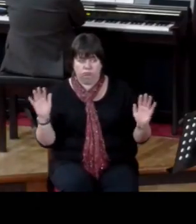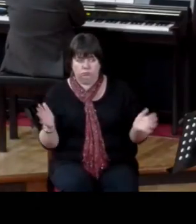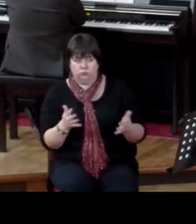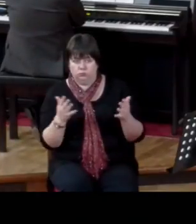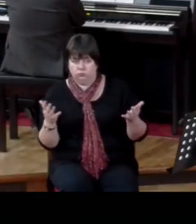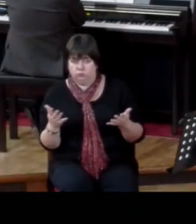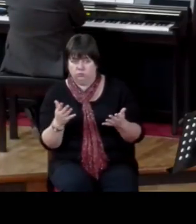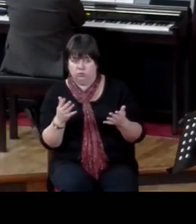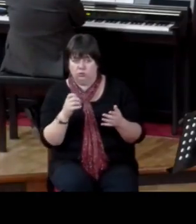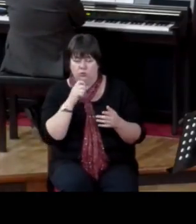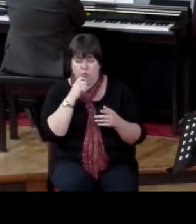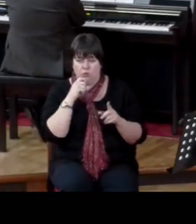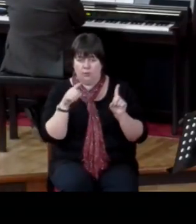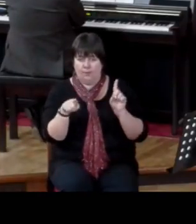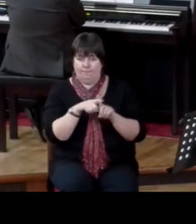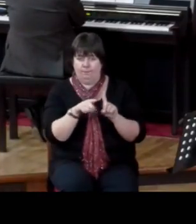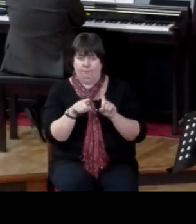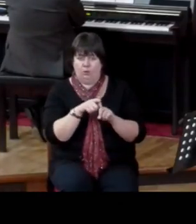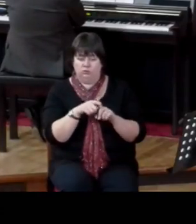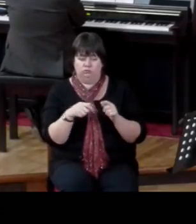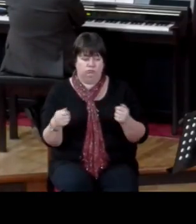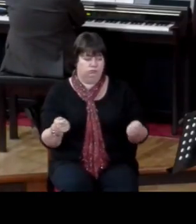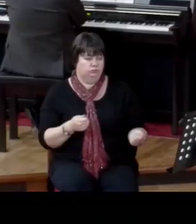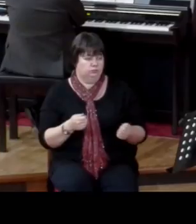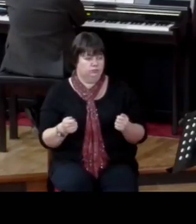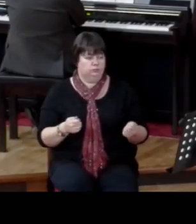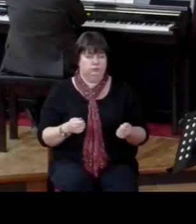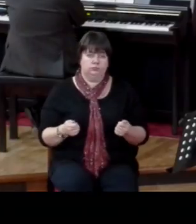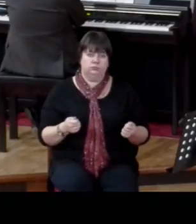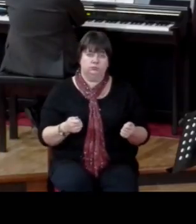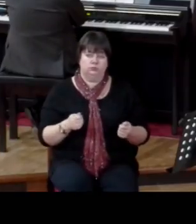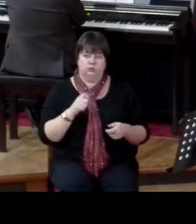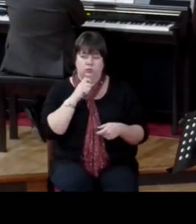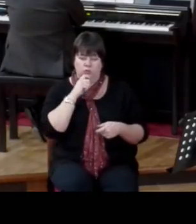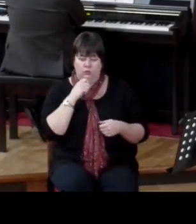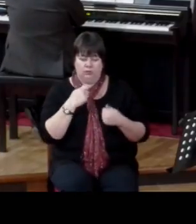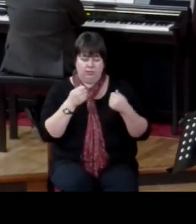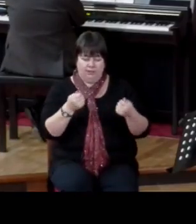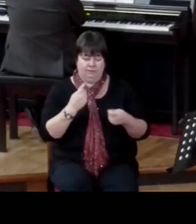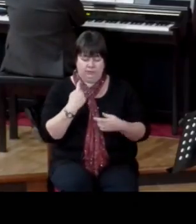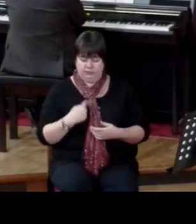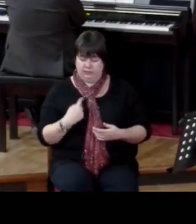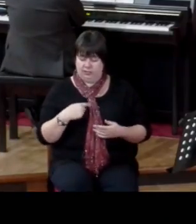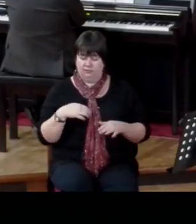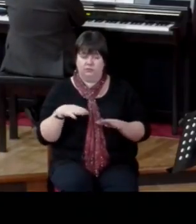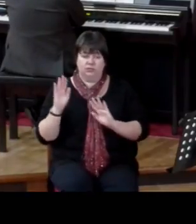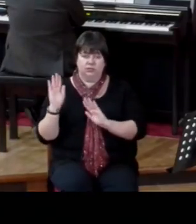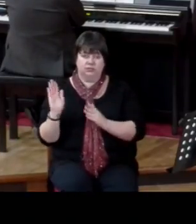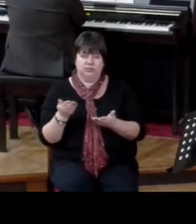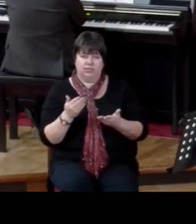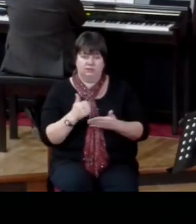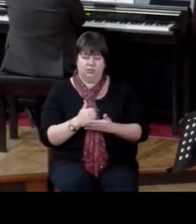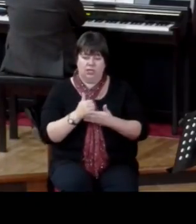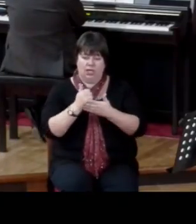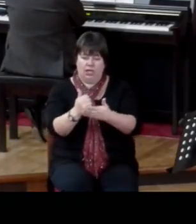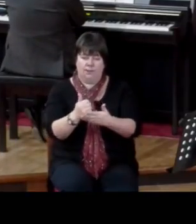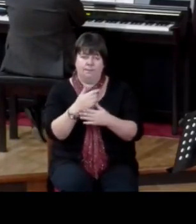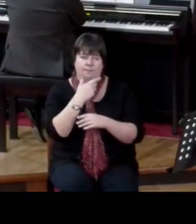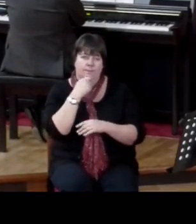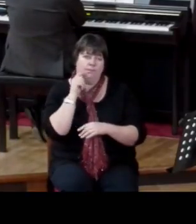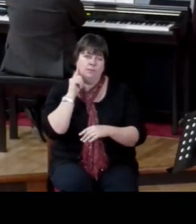seen to be positive role models, those who give themselves in service of other people and make a difference.